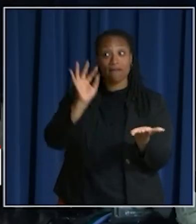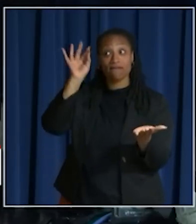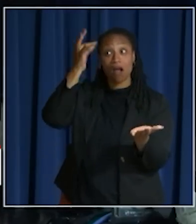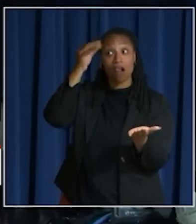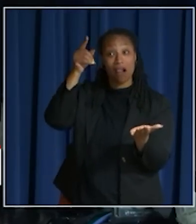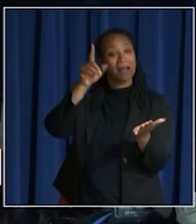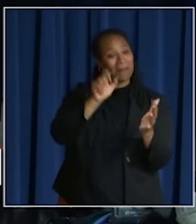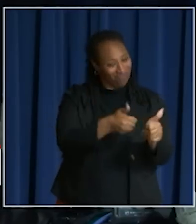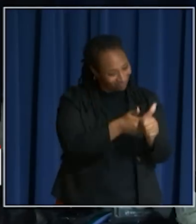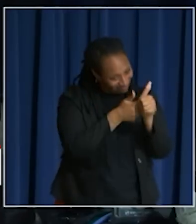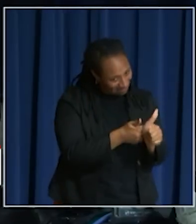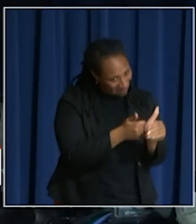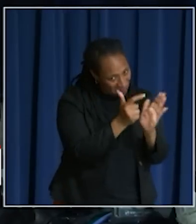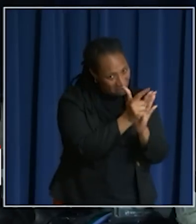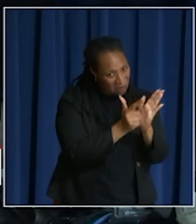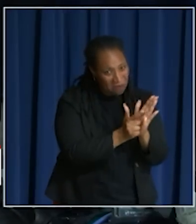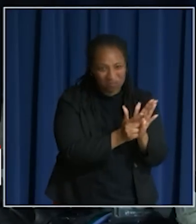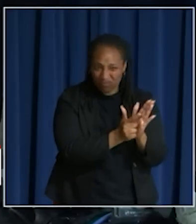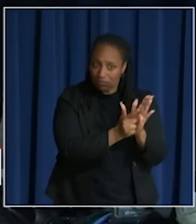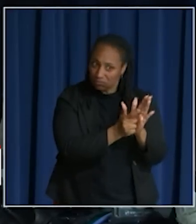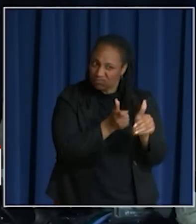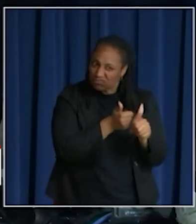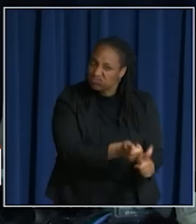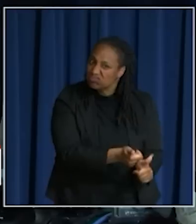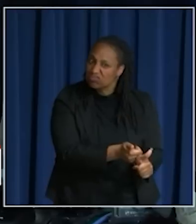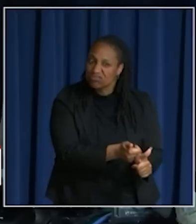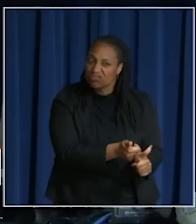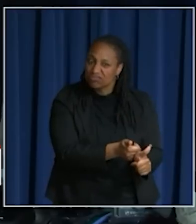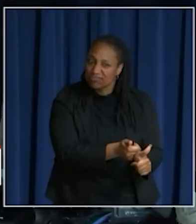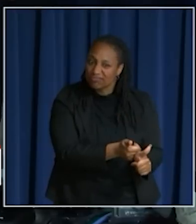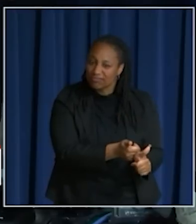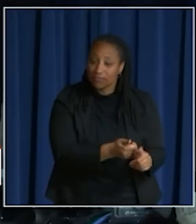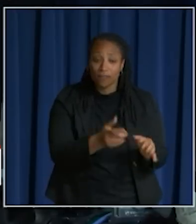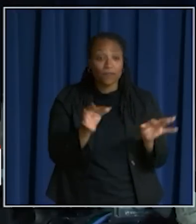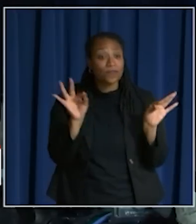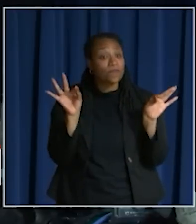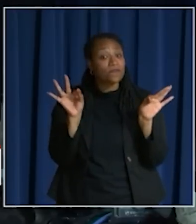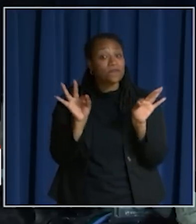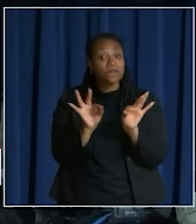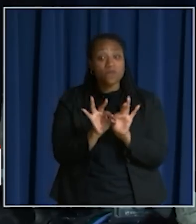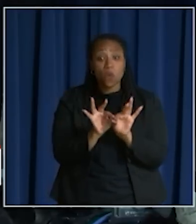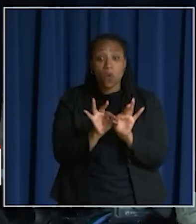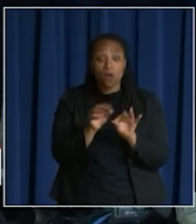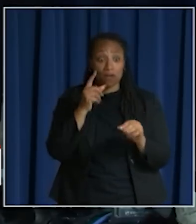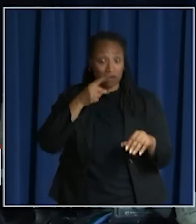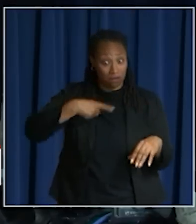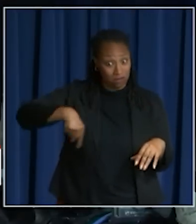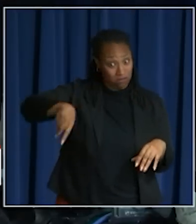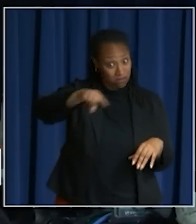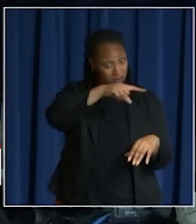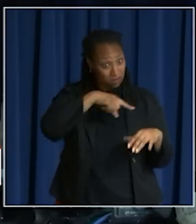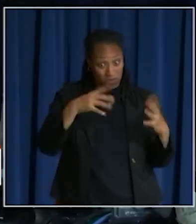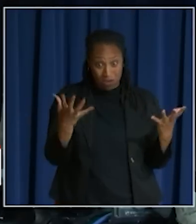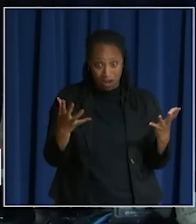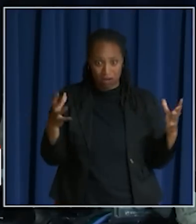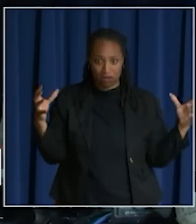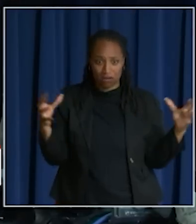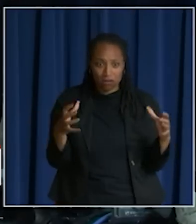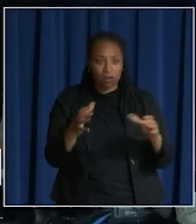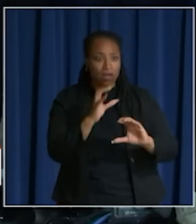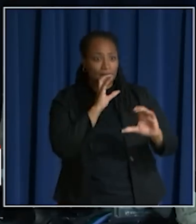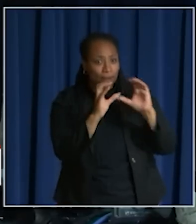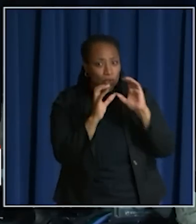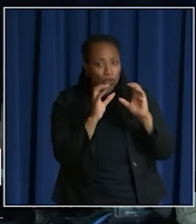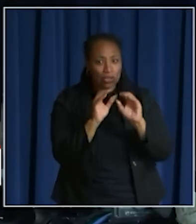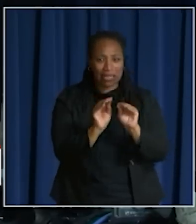It's also important and we will do this in our communications with them, understand like what they're looking to